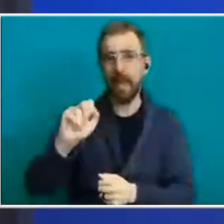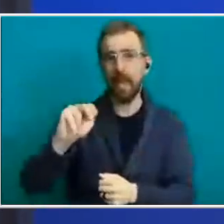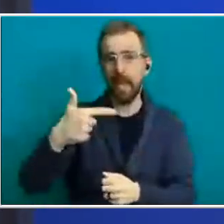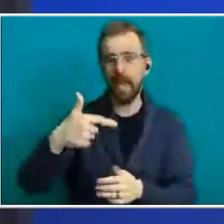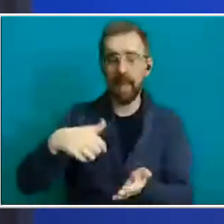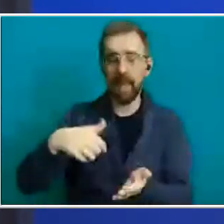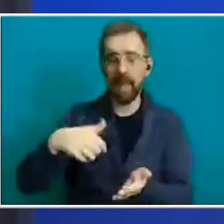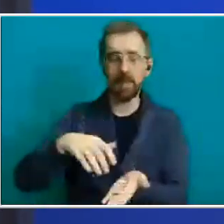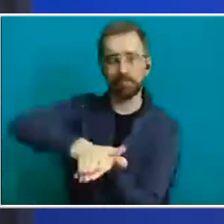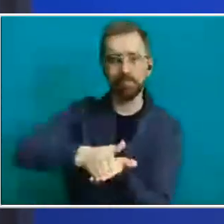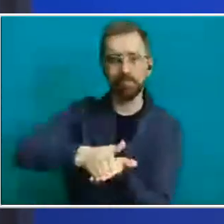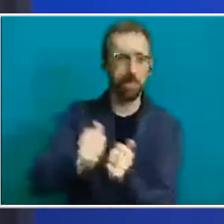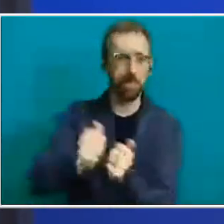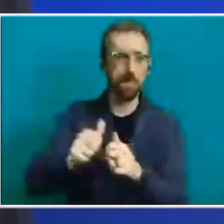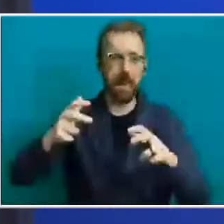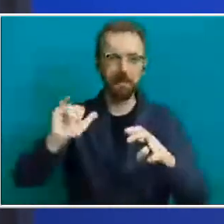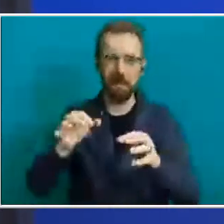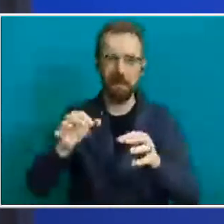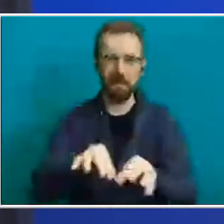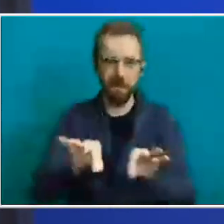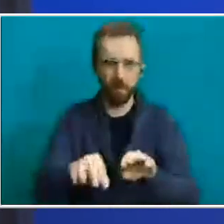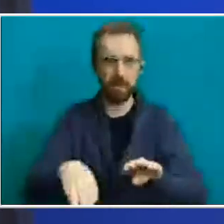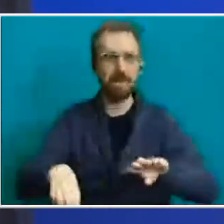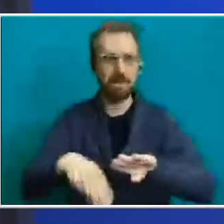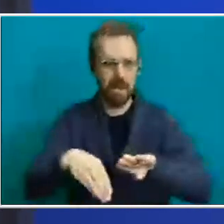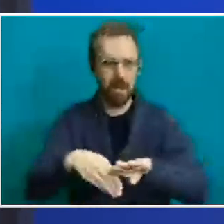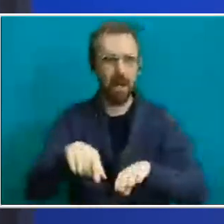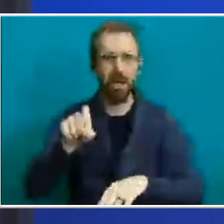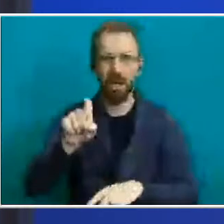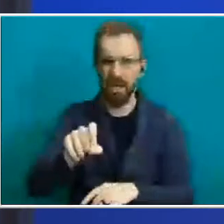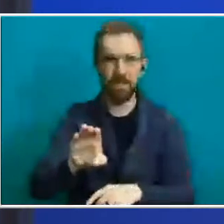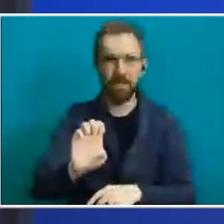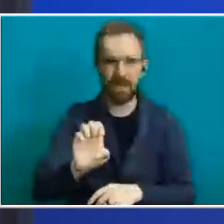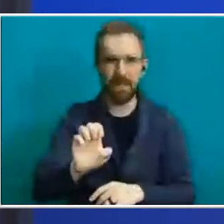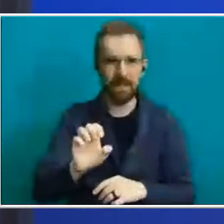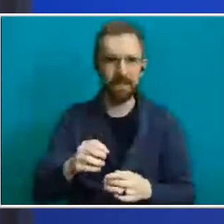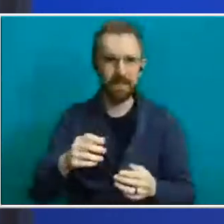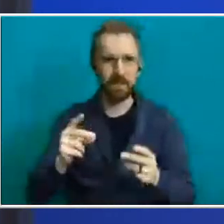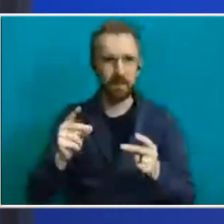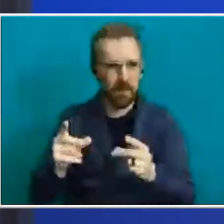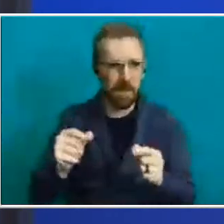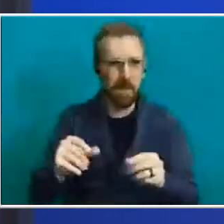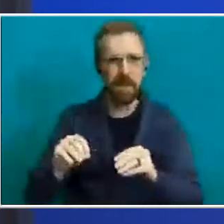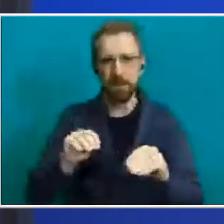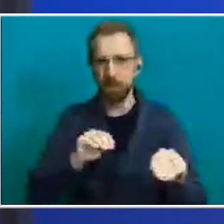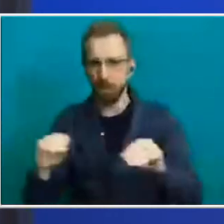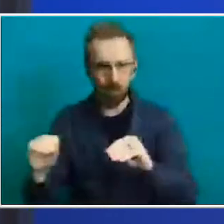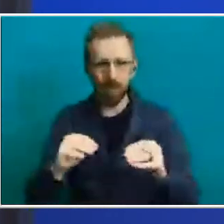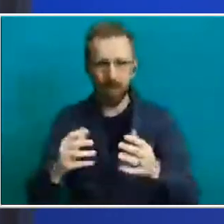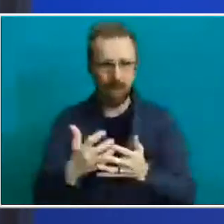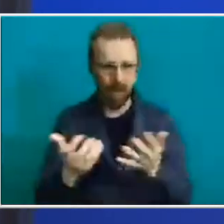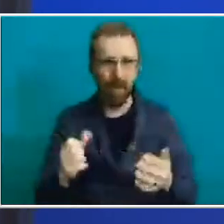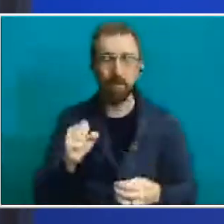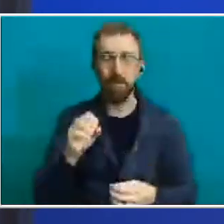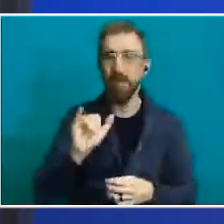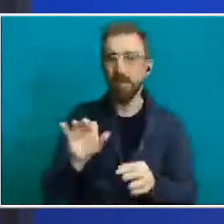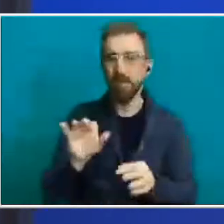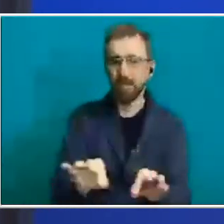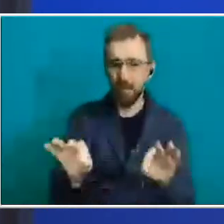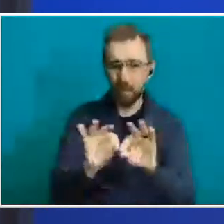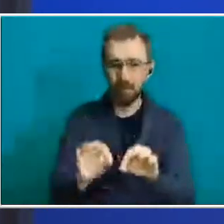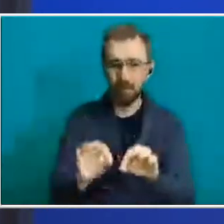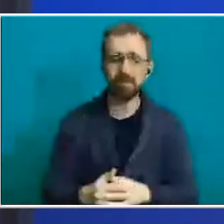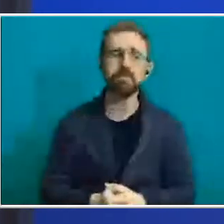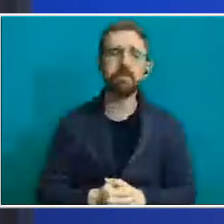basketball. In soccer, you have to be quick and move back and forth a lot. So that was important. And then now I'm moving